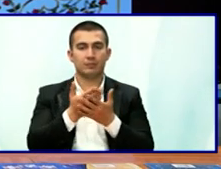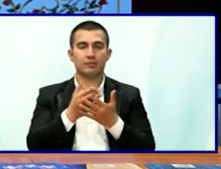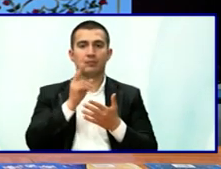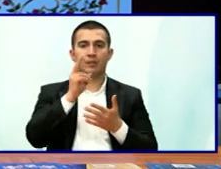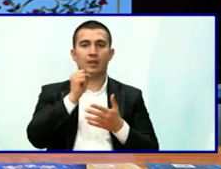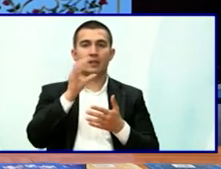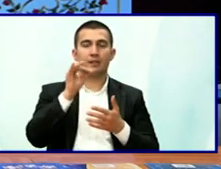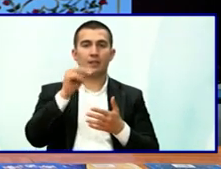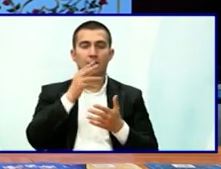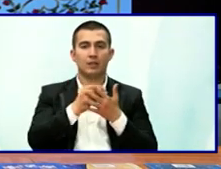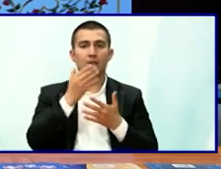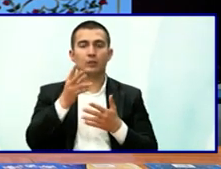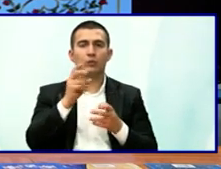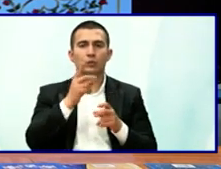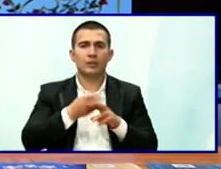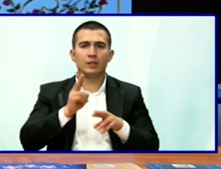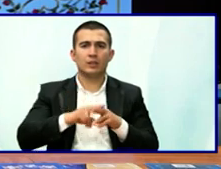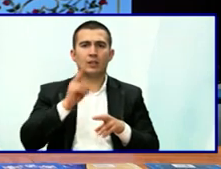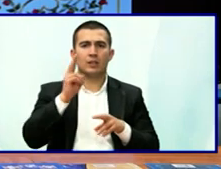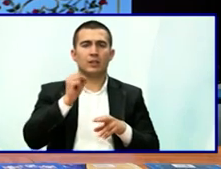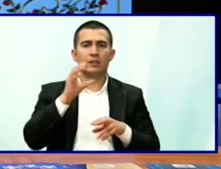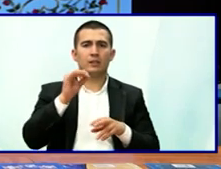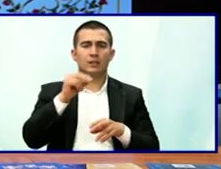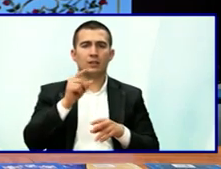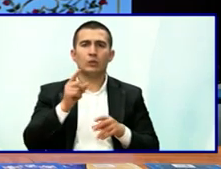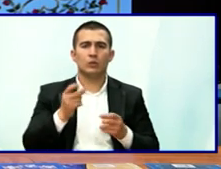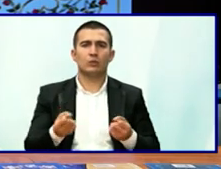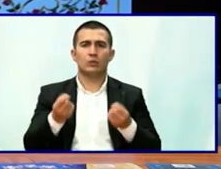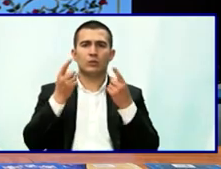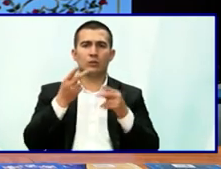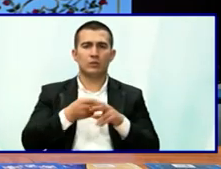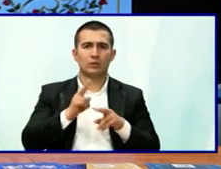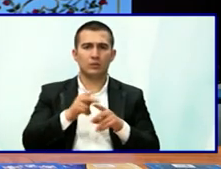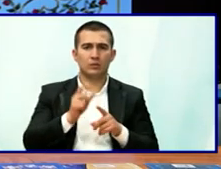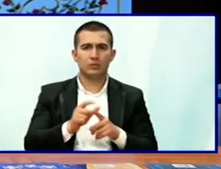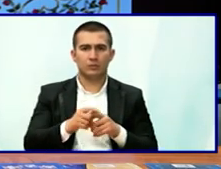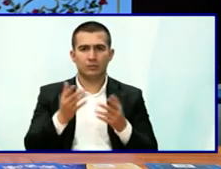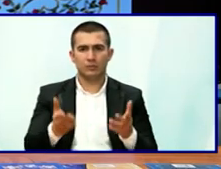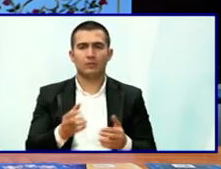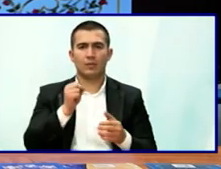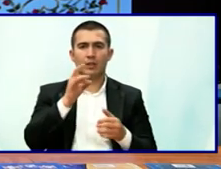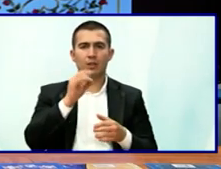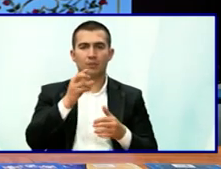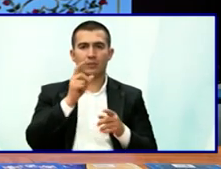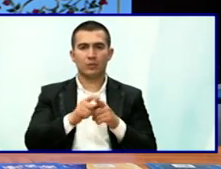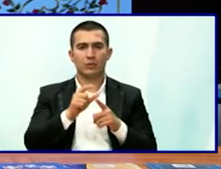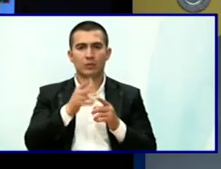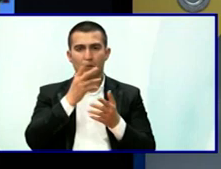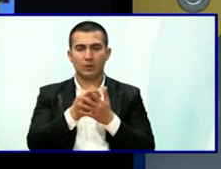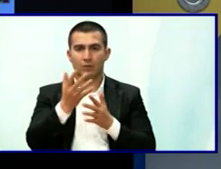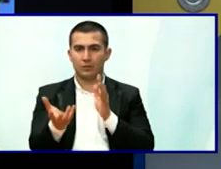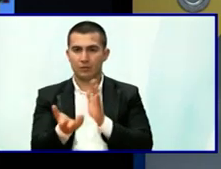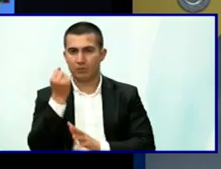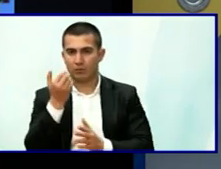qasidani tahlil qilishimizdan oldin qasida nimaligini bilib olishimiz kerak. Aziz o'quvchilar, qasida arabcha so'zdan